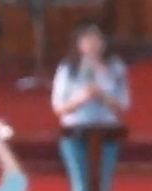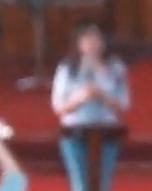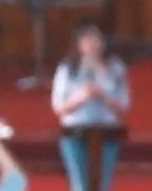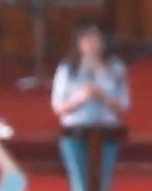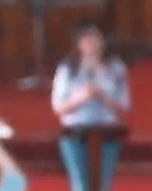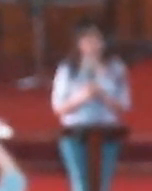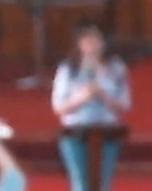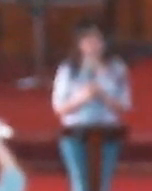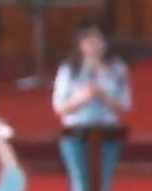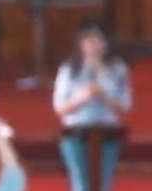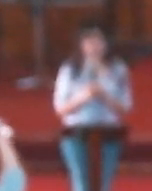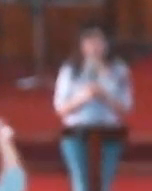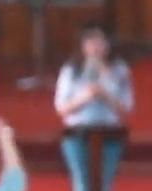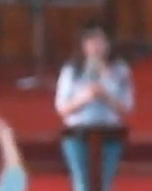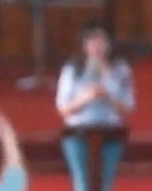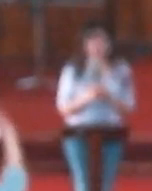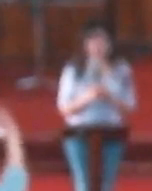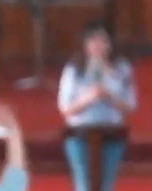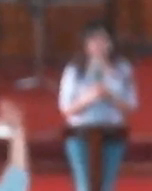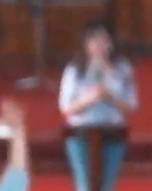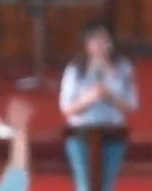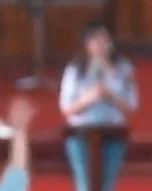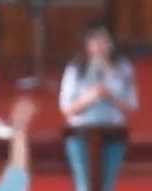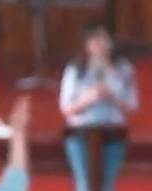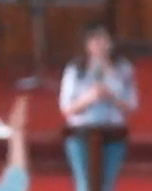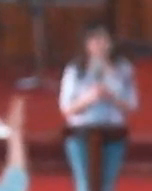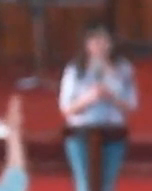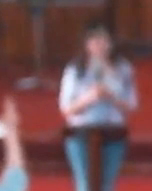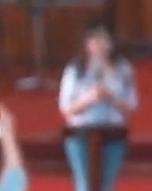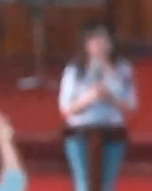Renueva nuestras lenguas, Señor. Renew our tongues, Lord.